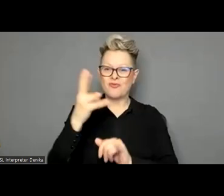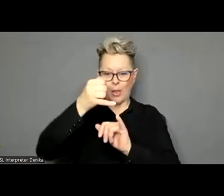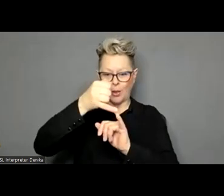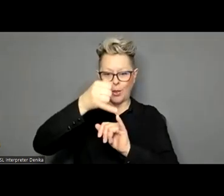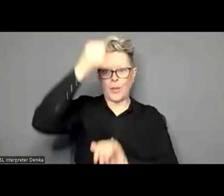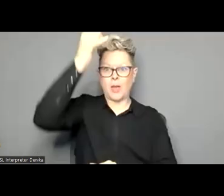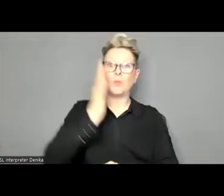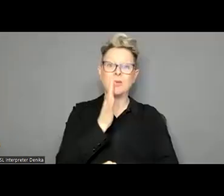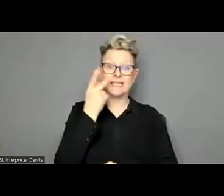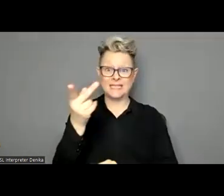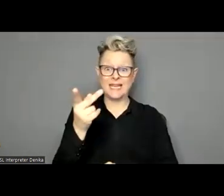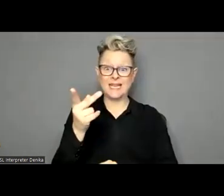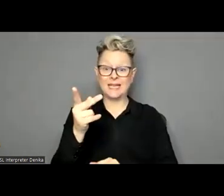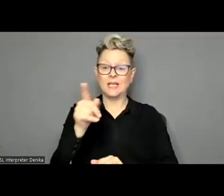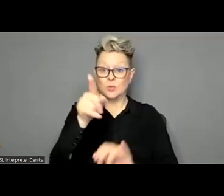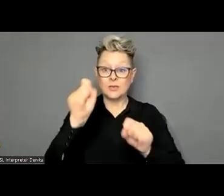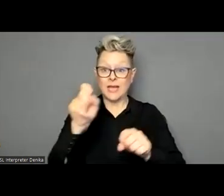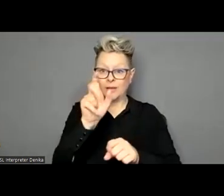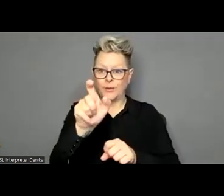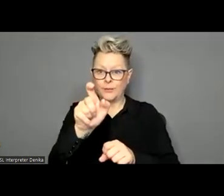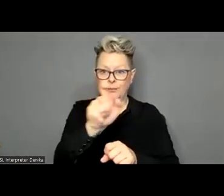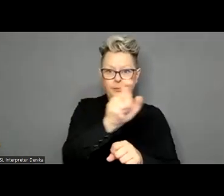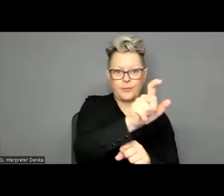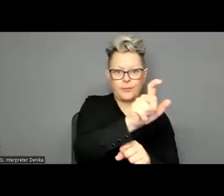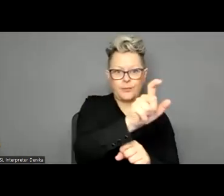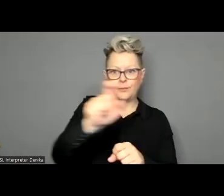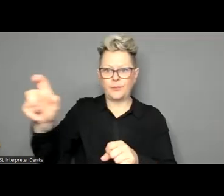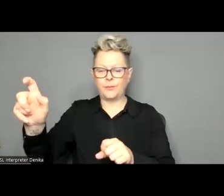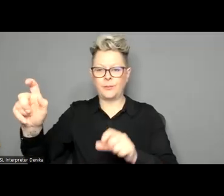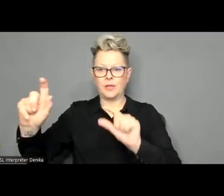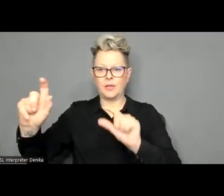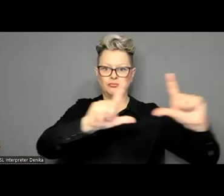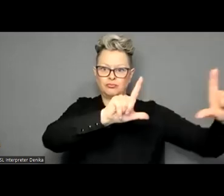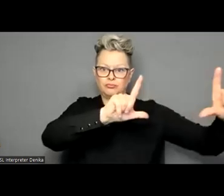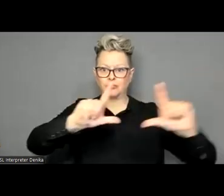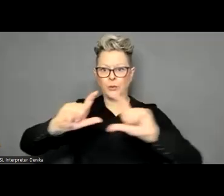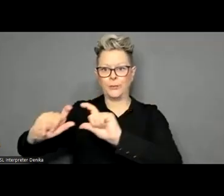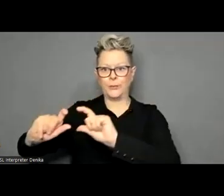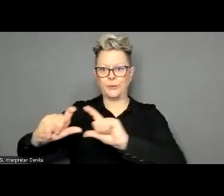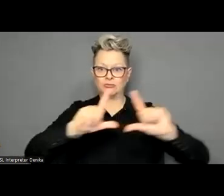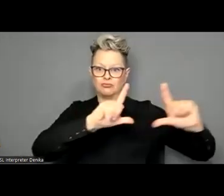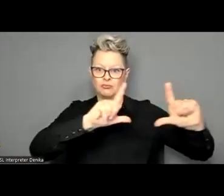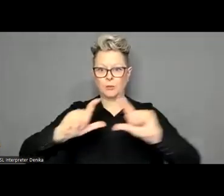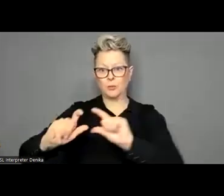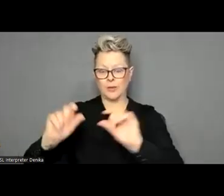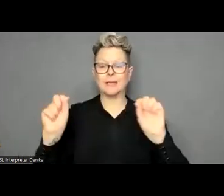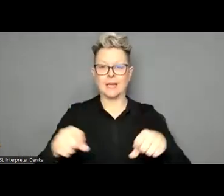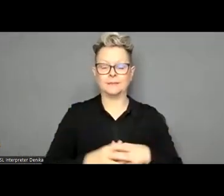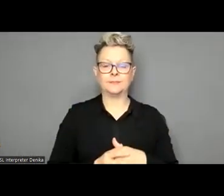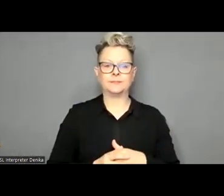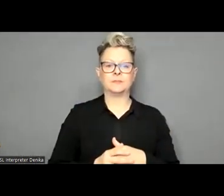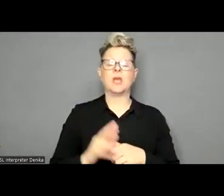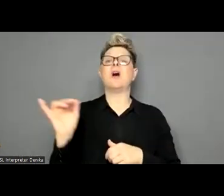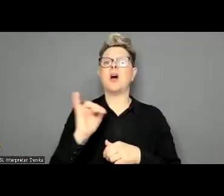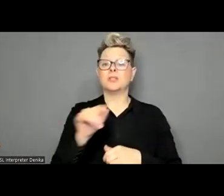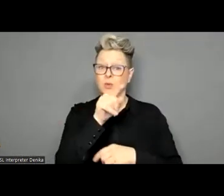on the left. And you can just slide her back and forth until you get the size that you want. We've also put these